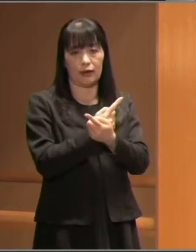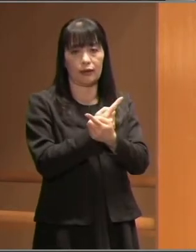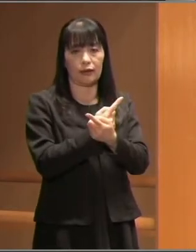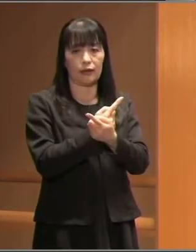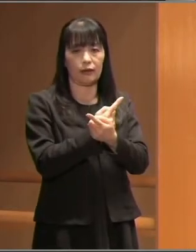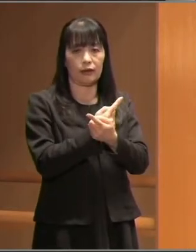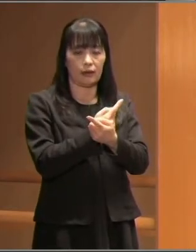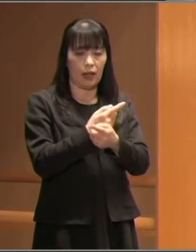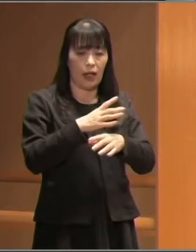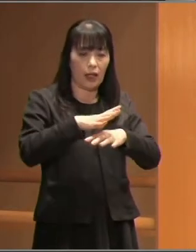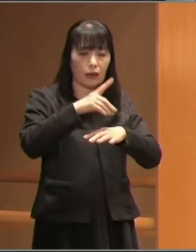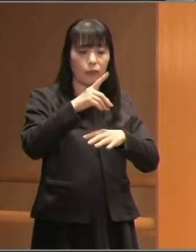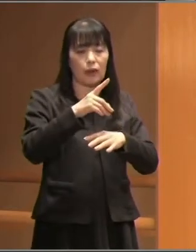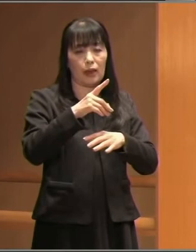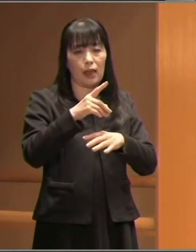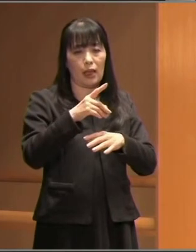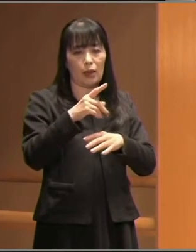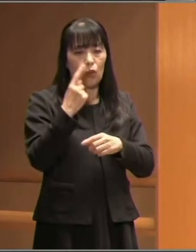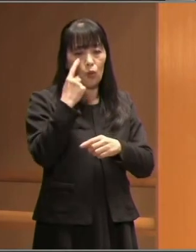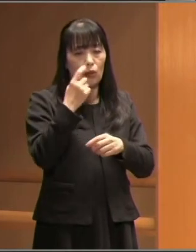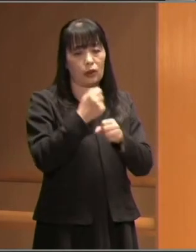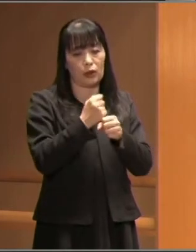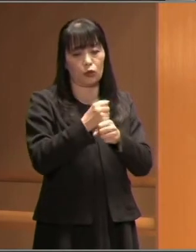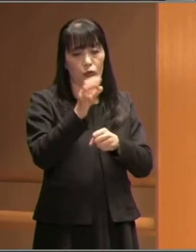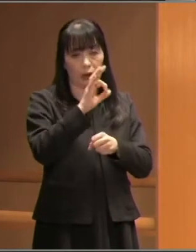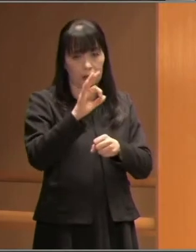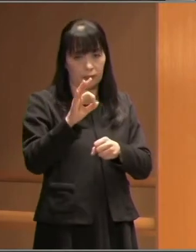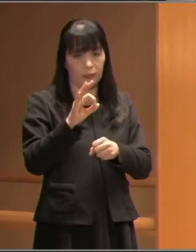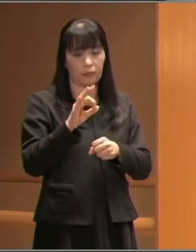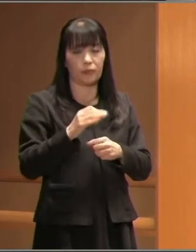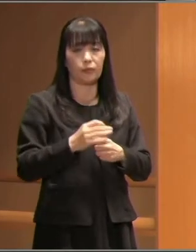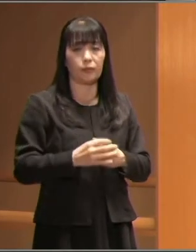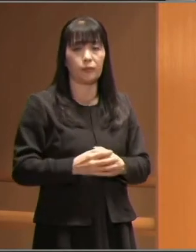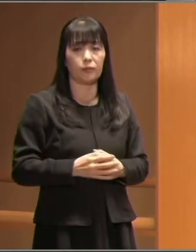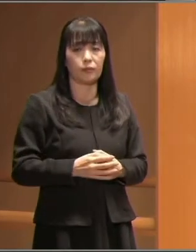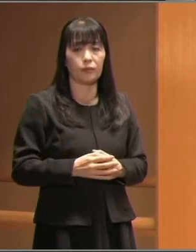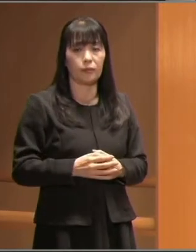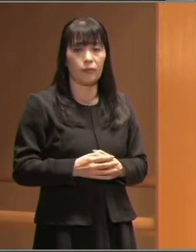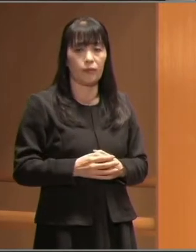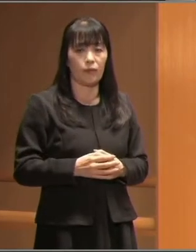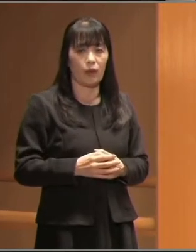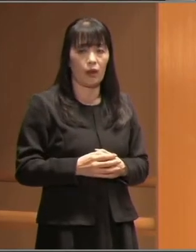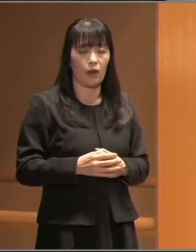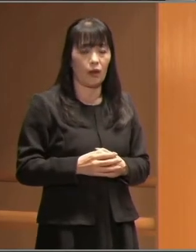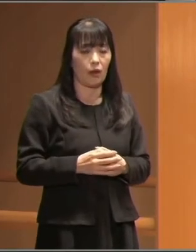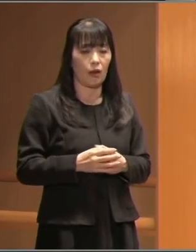Very first CNF used prototype.